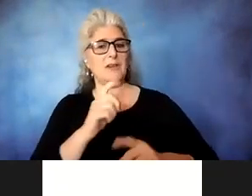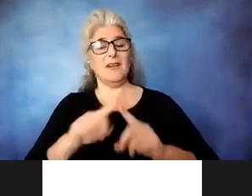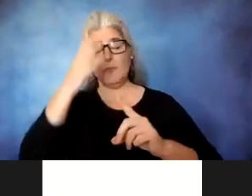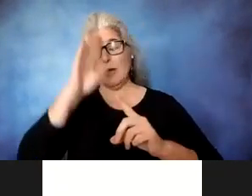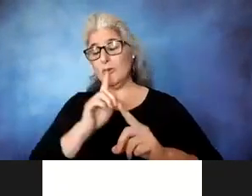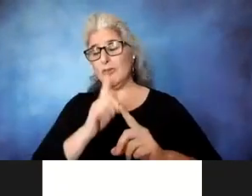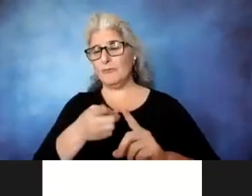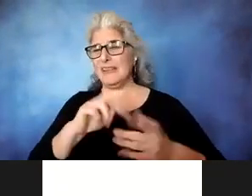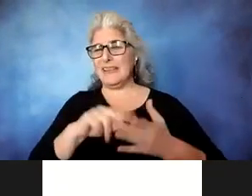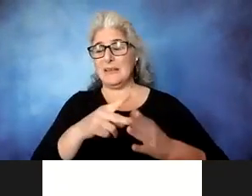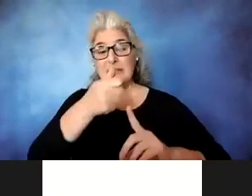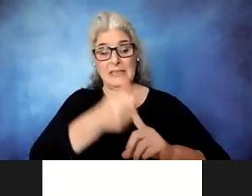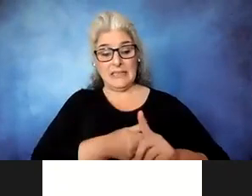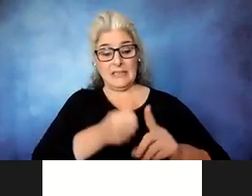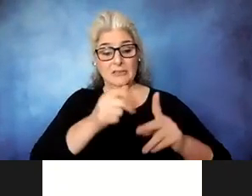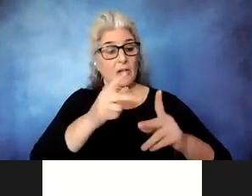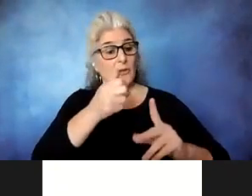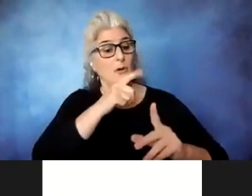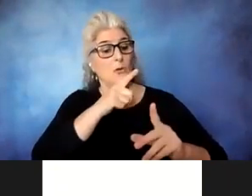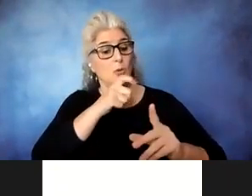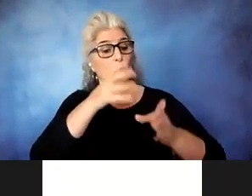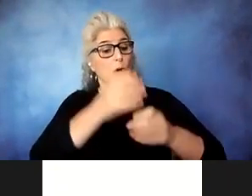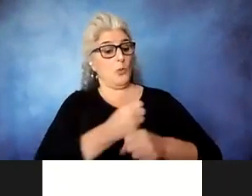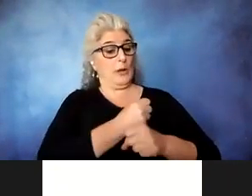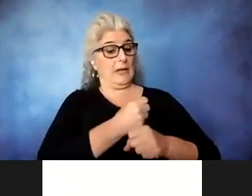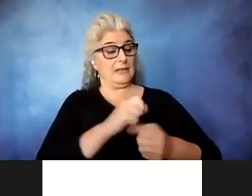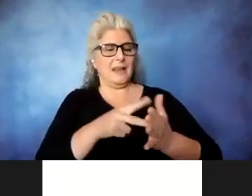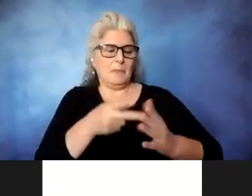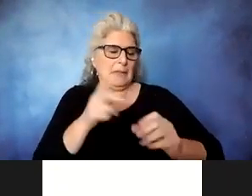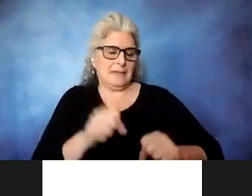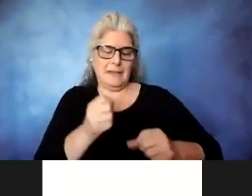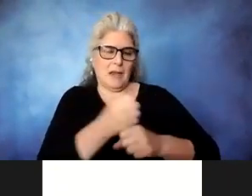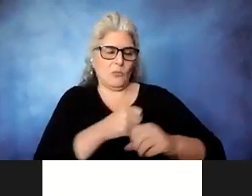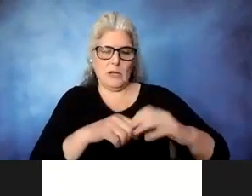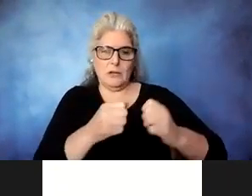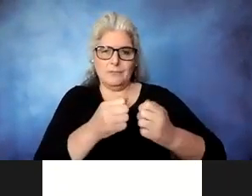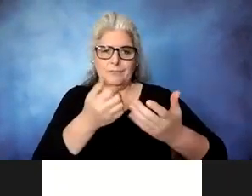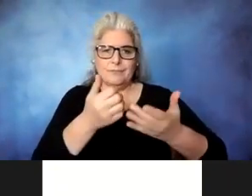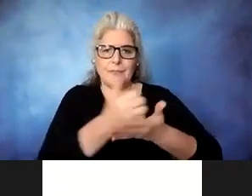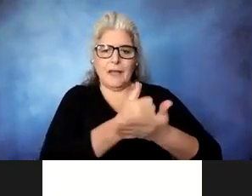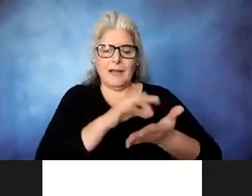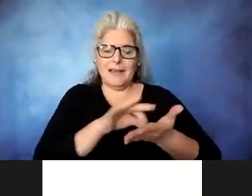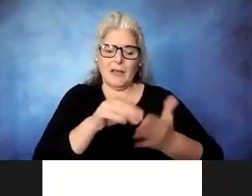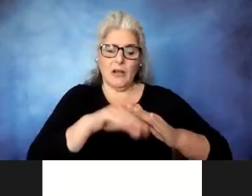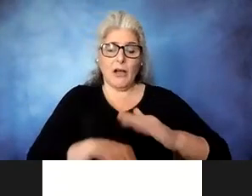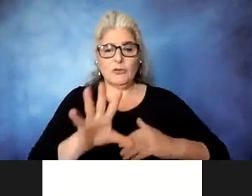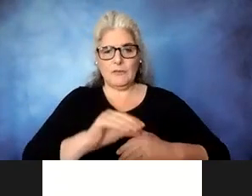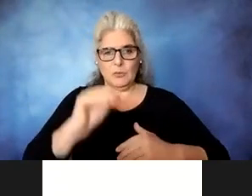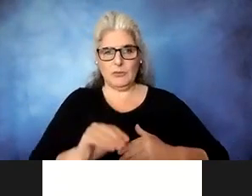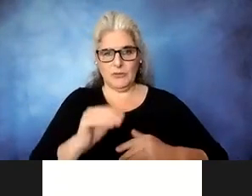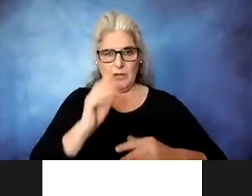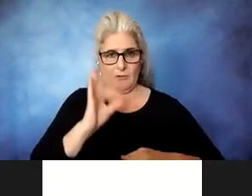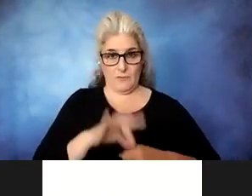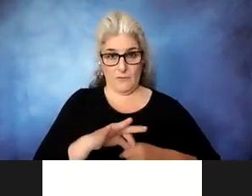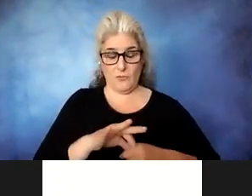plurality election. So that means that winners could win with less than 50% of the vote. Voters will still use